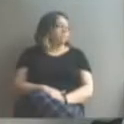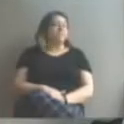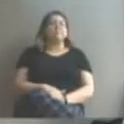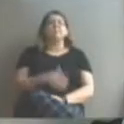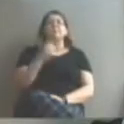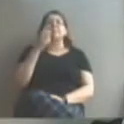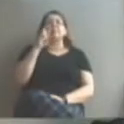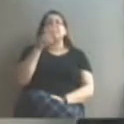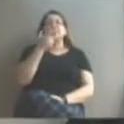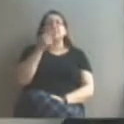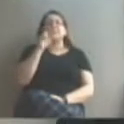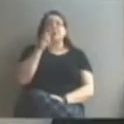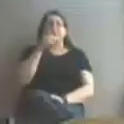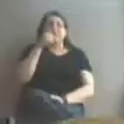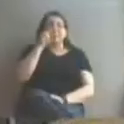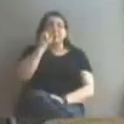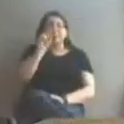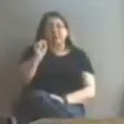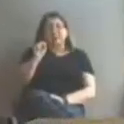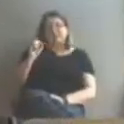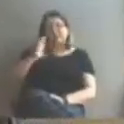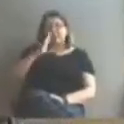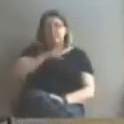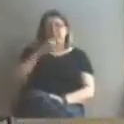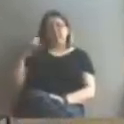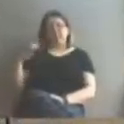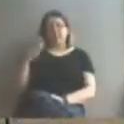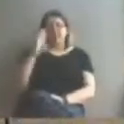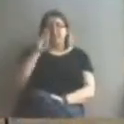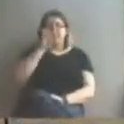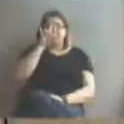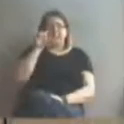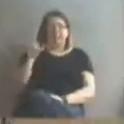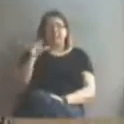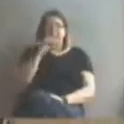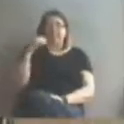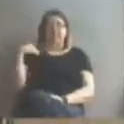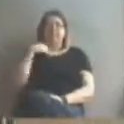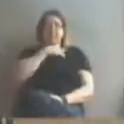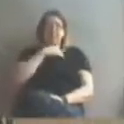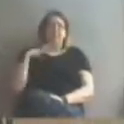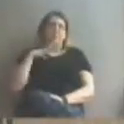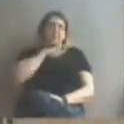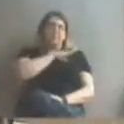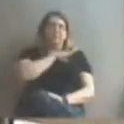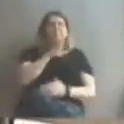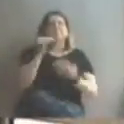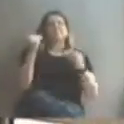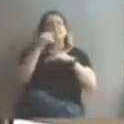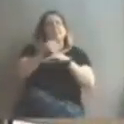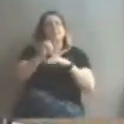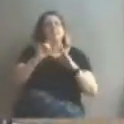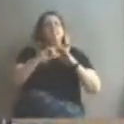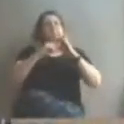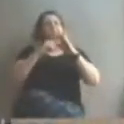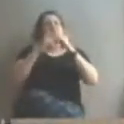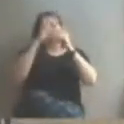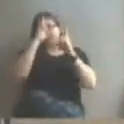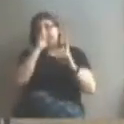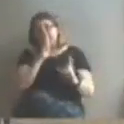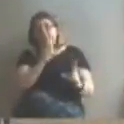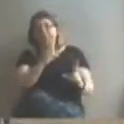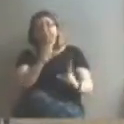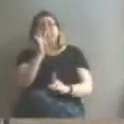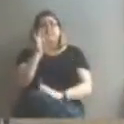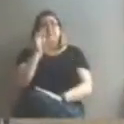Dr. Harvin's Board Chair Chris Brady and members of the Jefferson County Board of Education, tonight we begin with the recognition